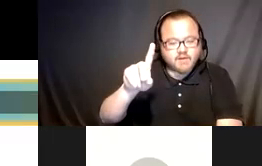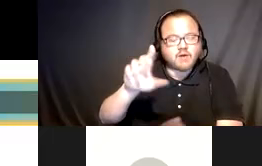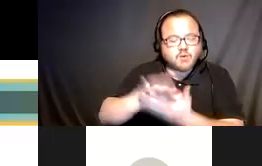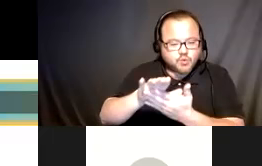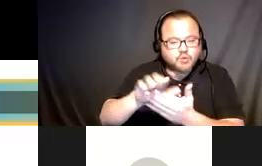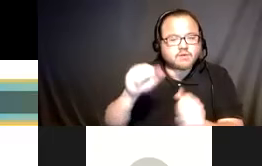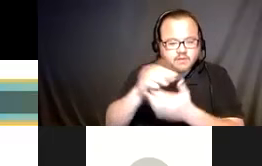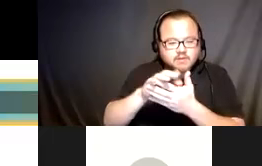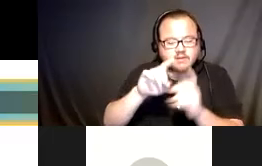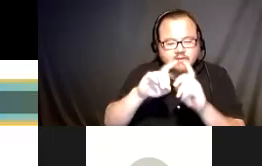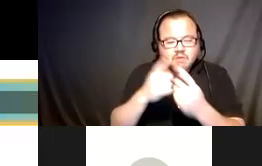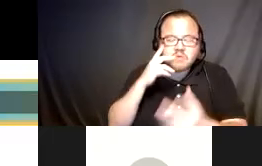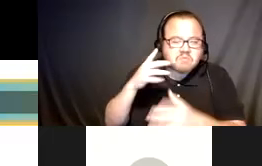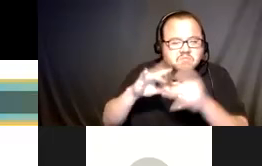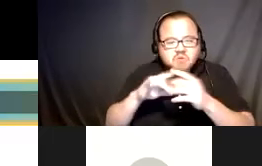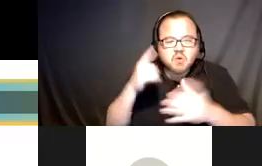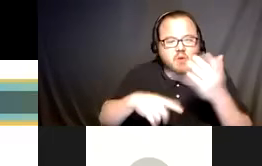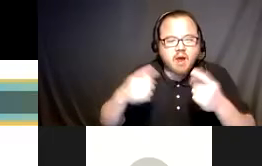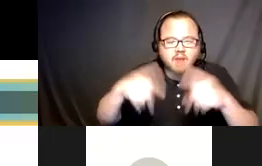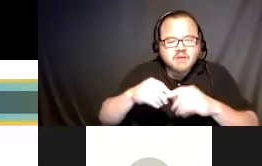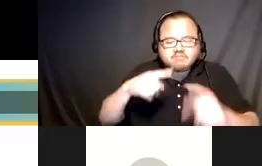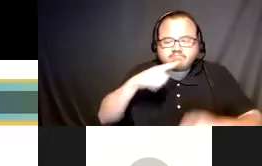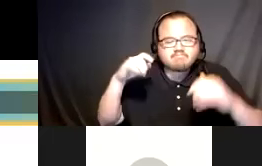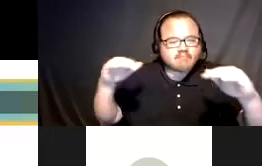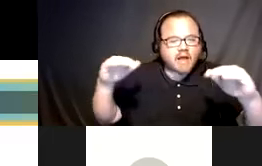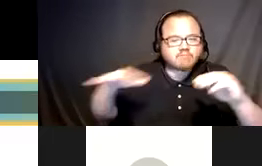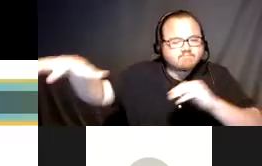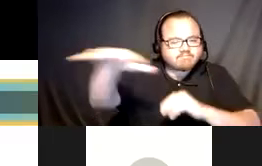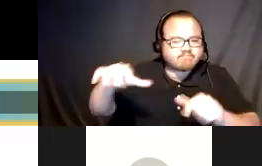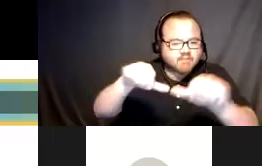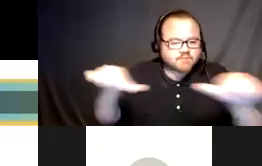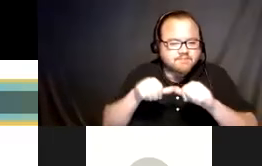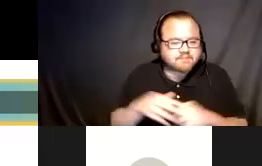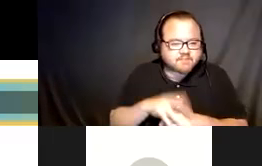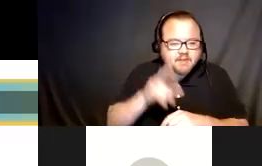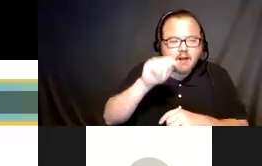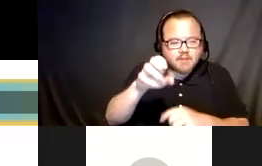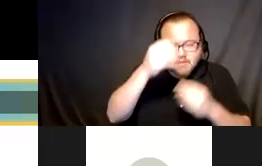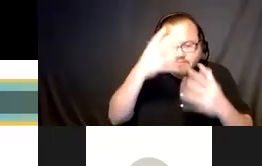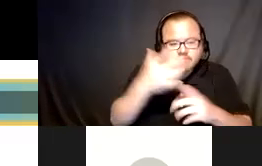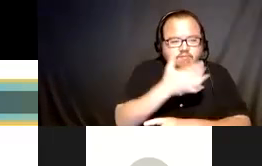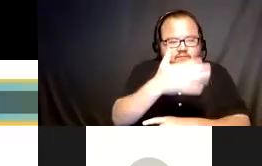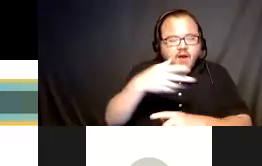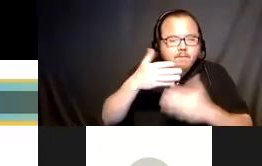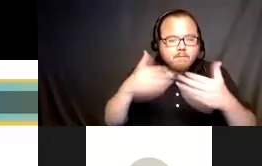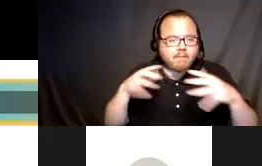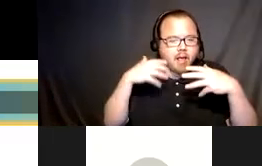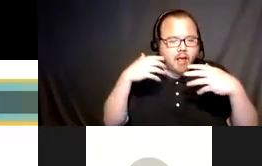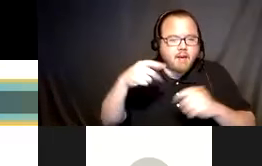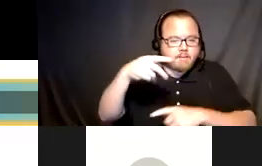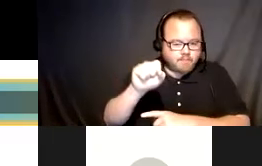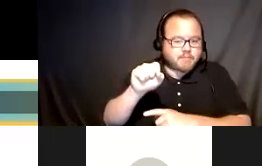little bit about what's happening in that desert district. Again, here's the updated data from Public Health for Palm Springs